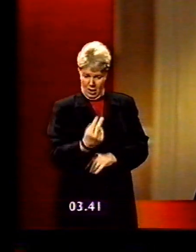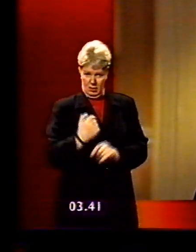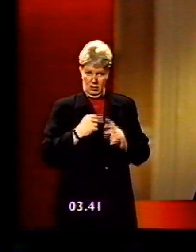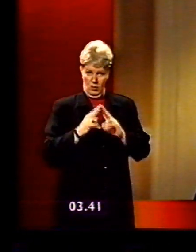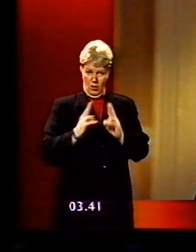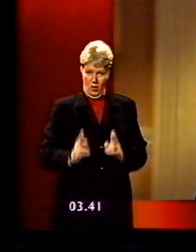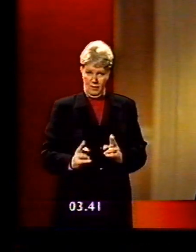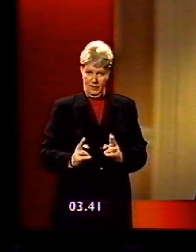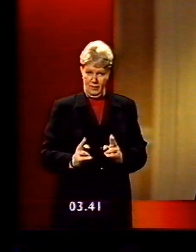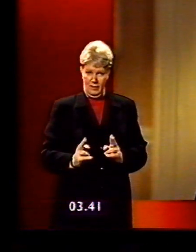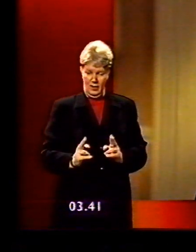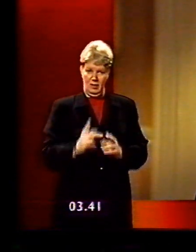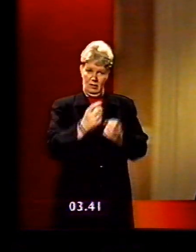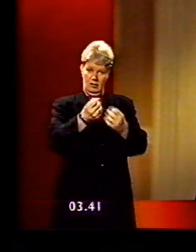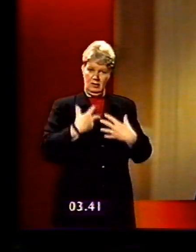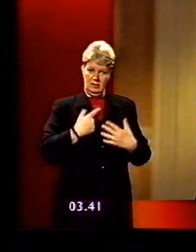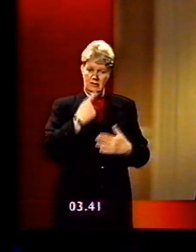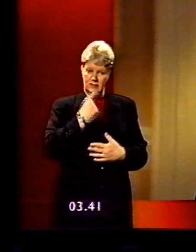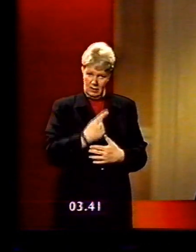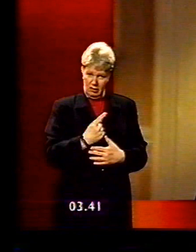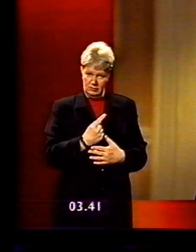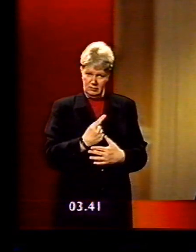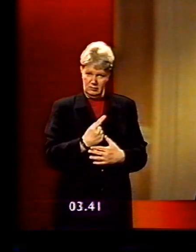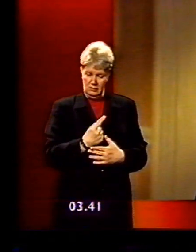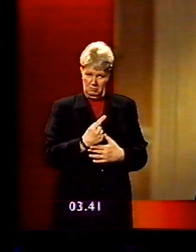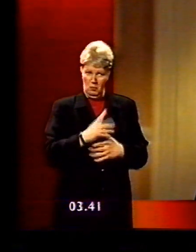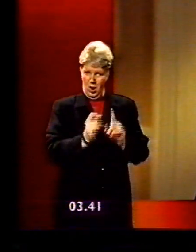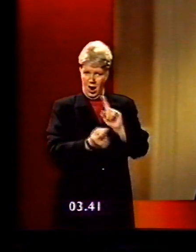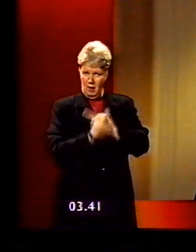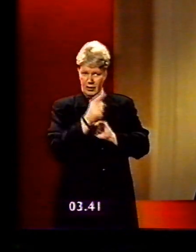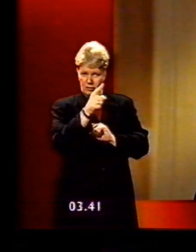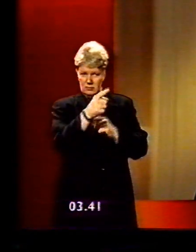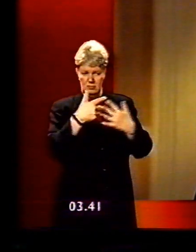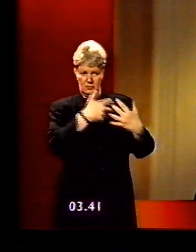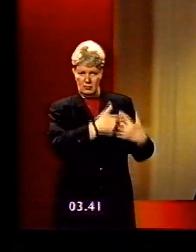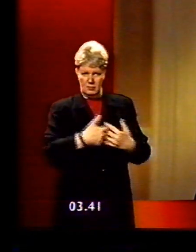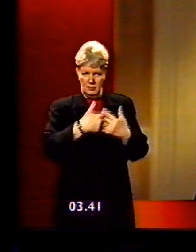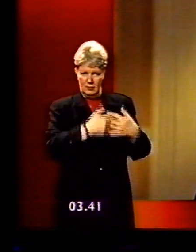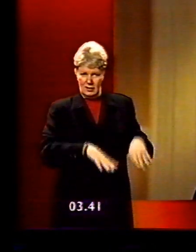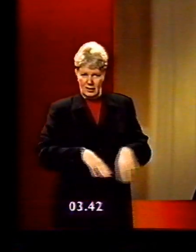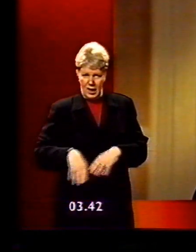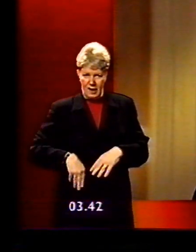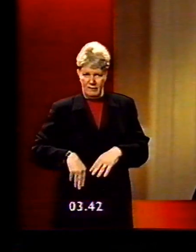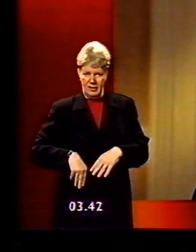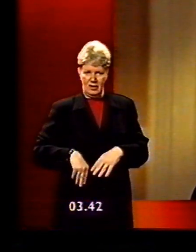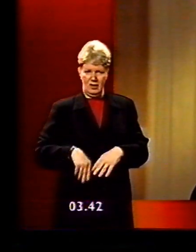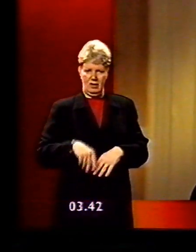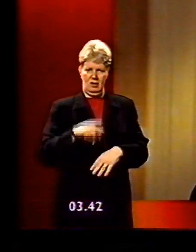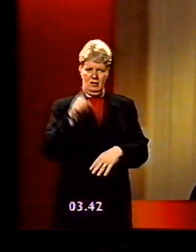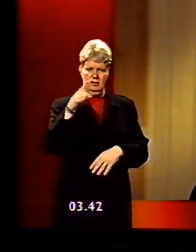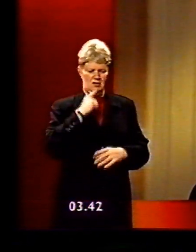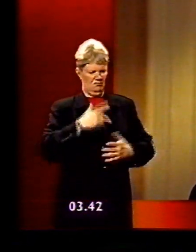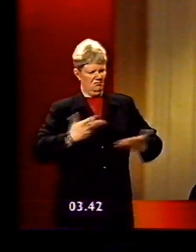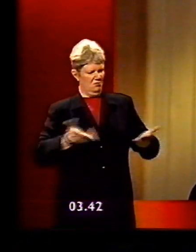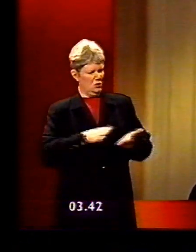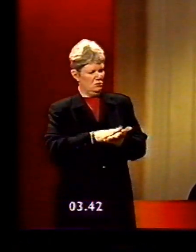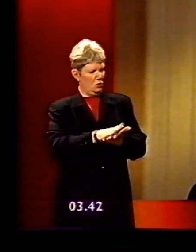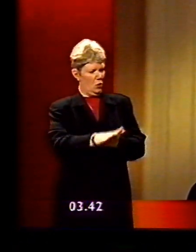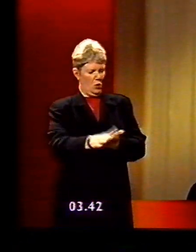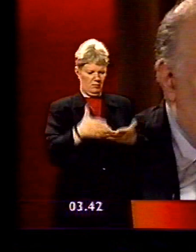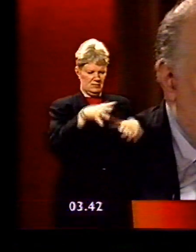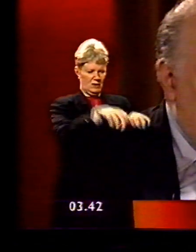home, and he told me of his encounter with the U.S. Navy people, taking so much credit for the smooth operation of the